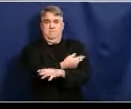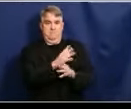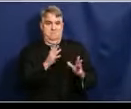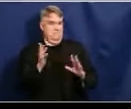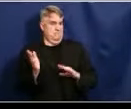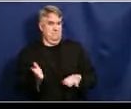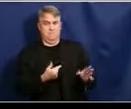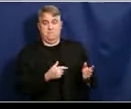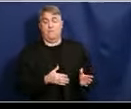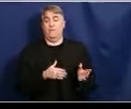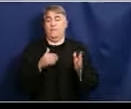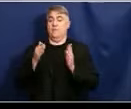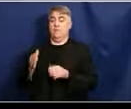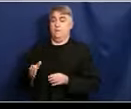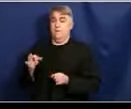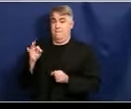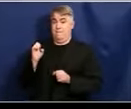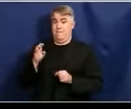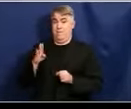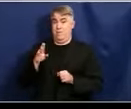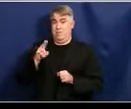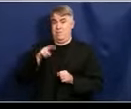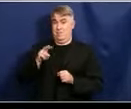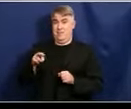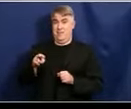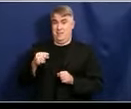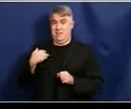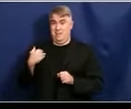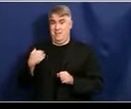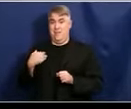February, we opened up the 3